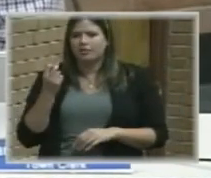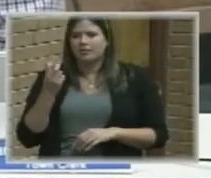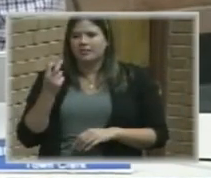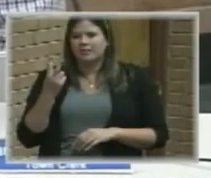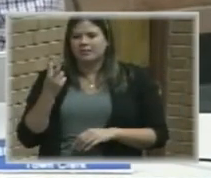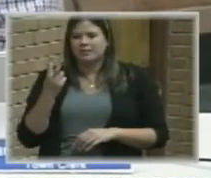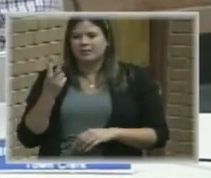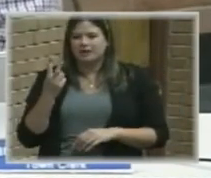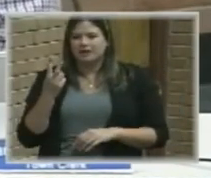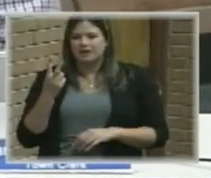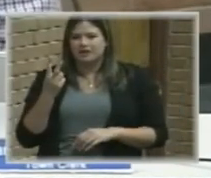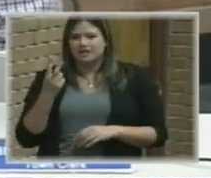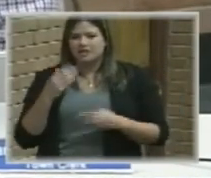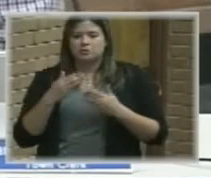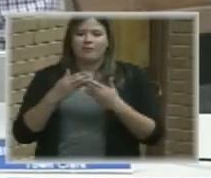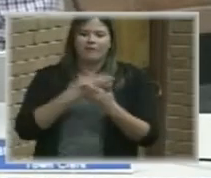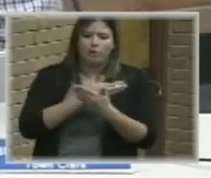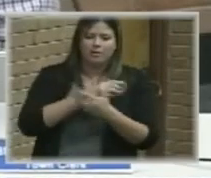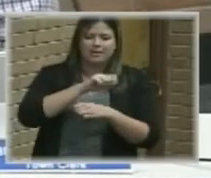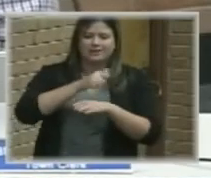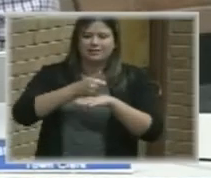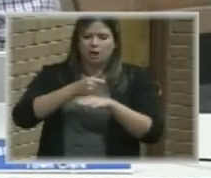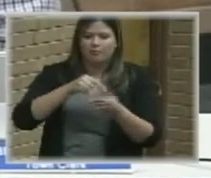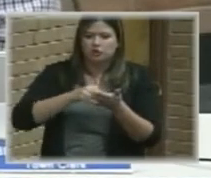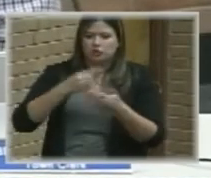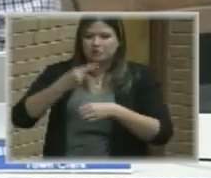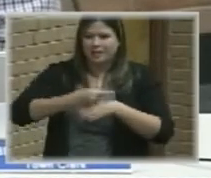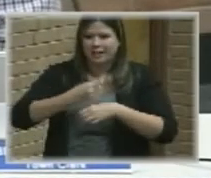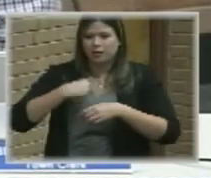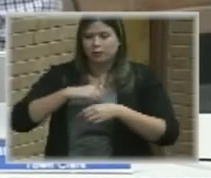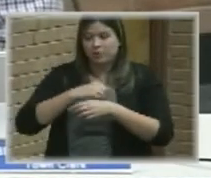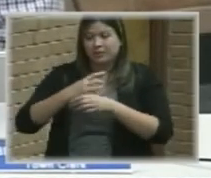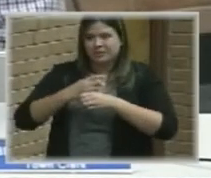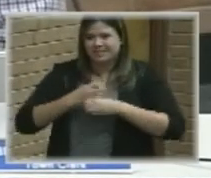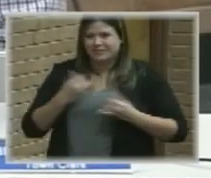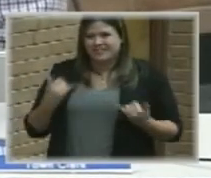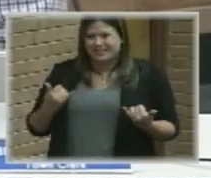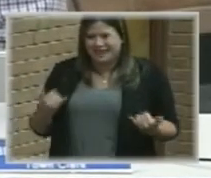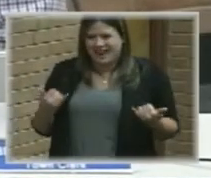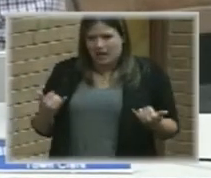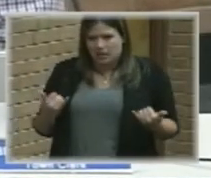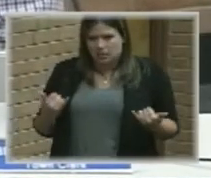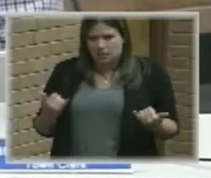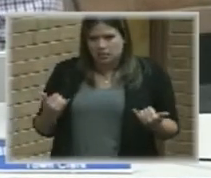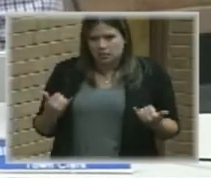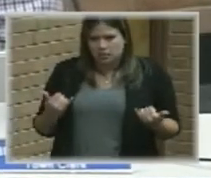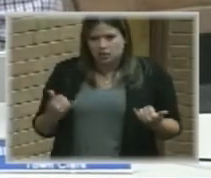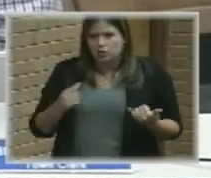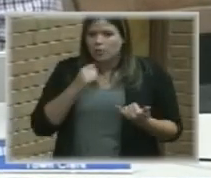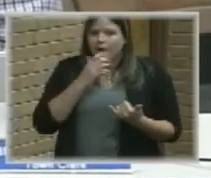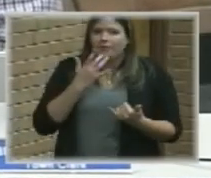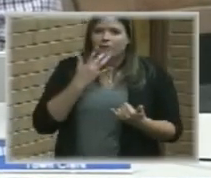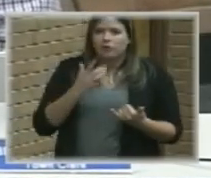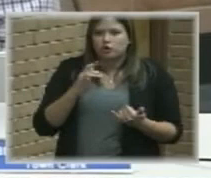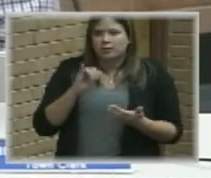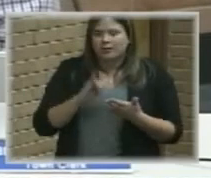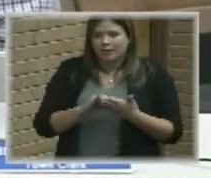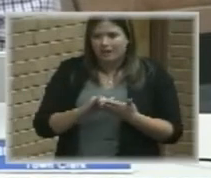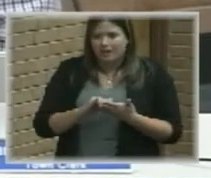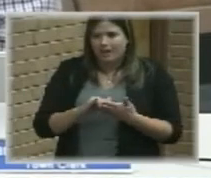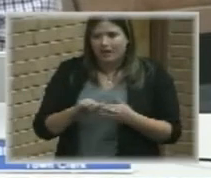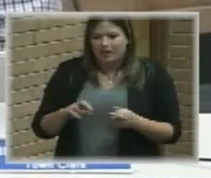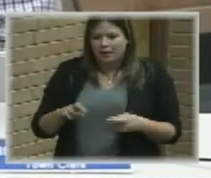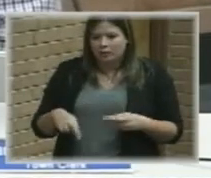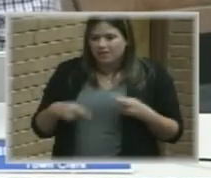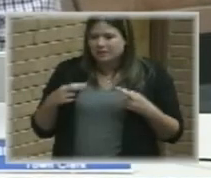ahead of the installment due date. We received it today. And unfortunately, that resident is not going to be